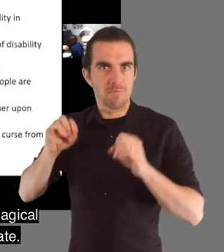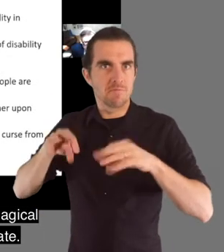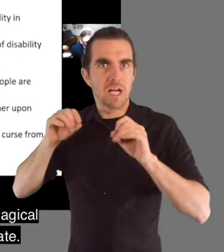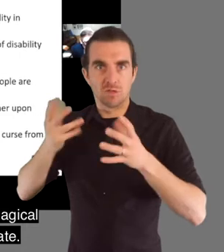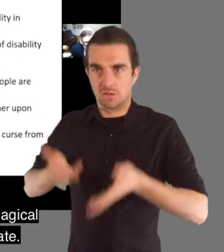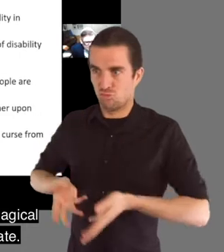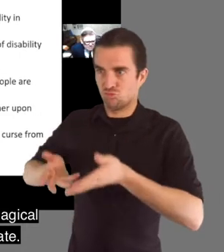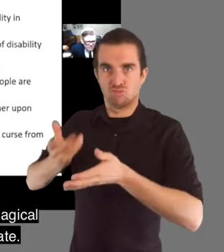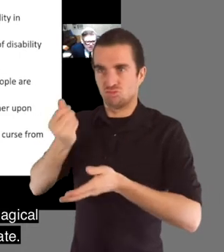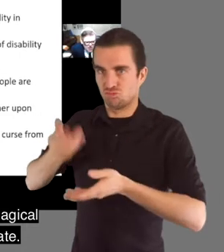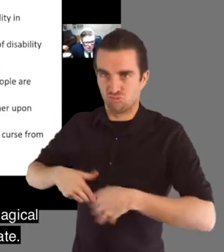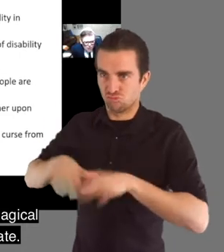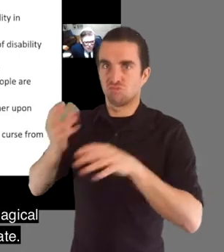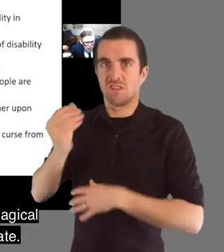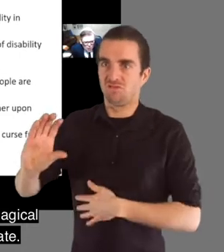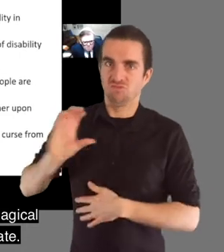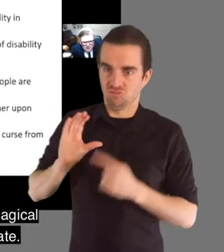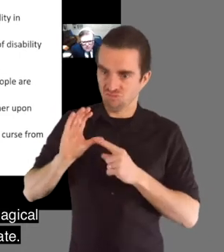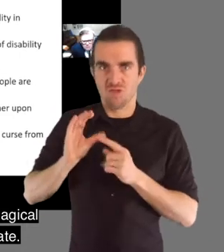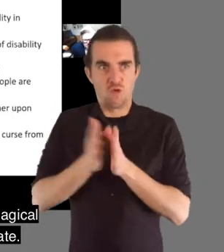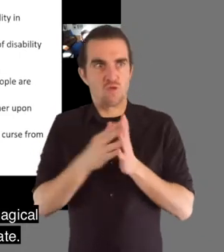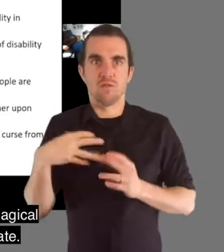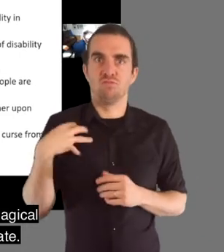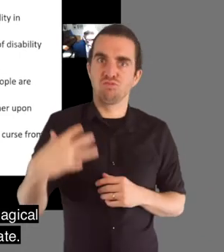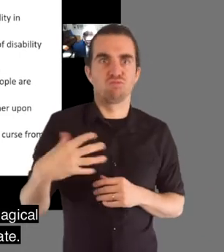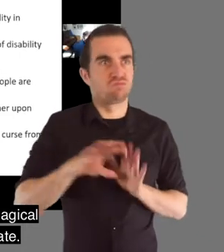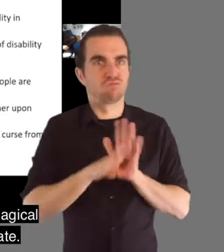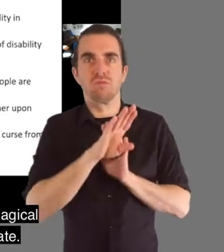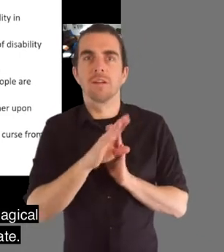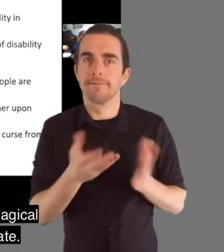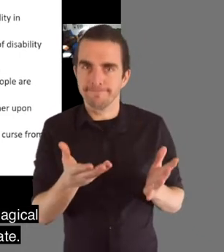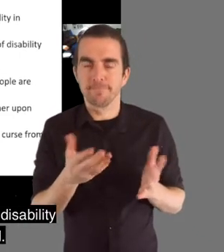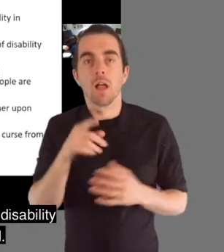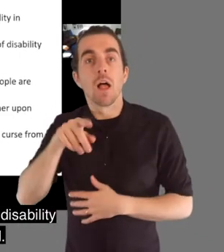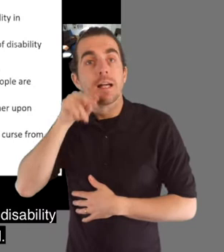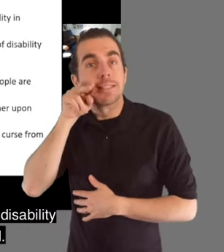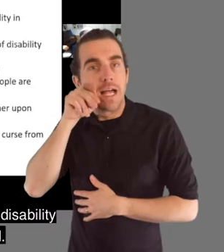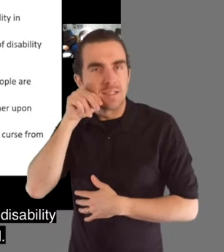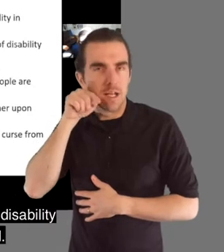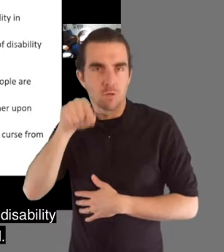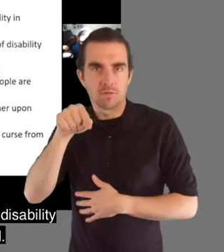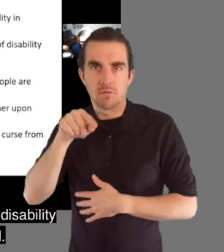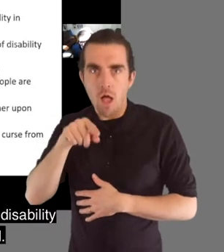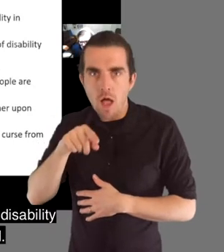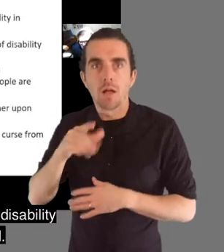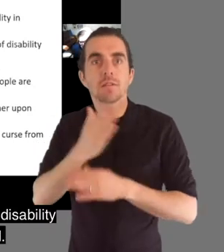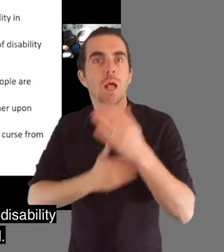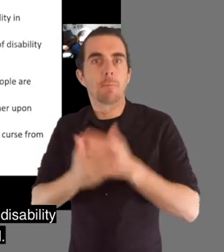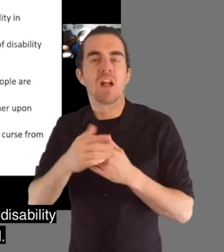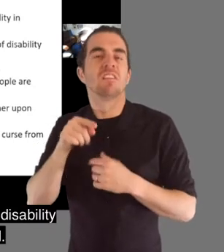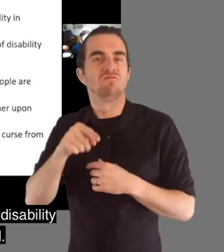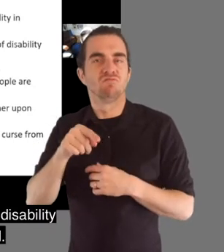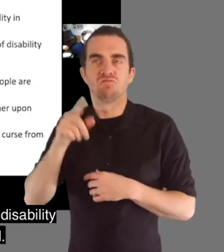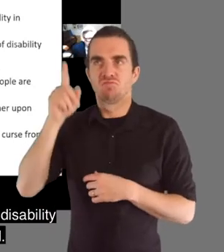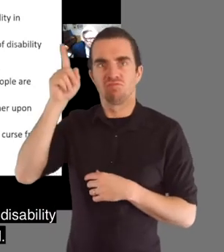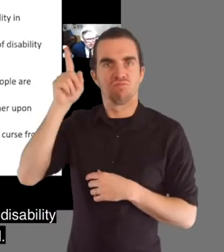magical exchange. God, punishment, fate. Nigeria, false beliefs about the causes of disability include that